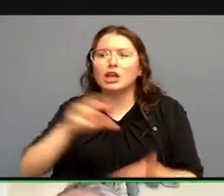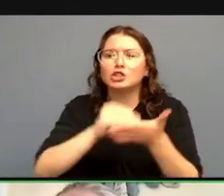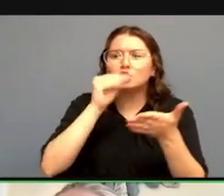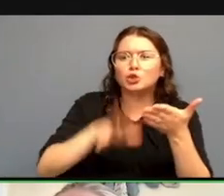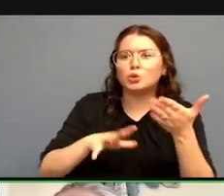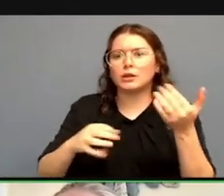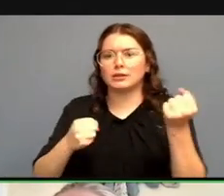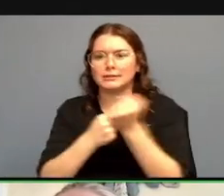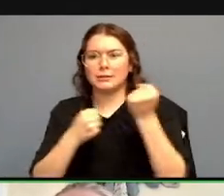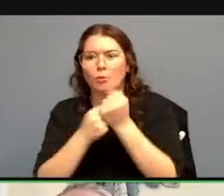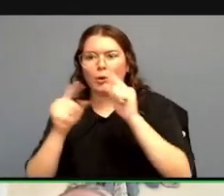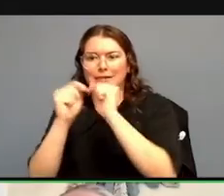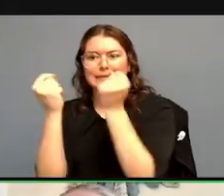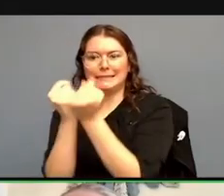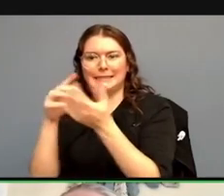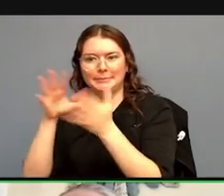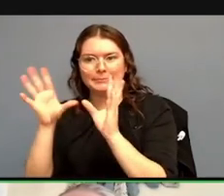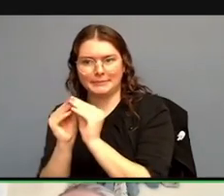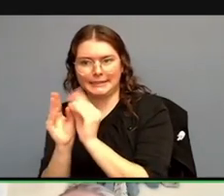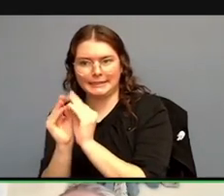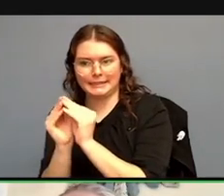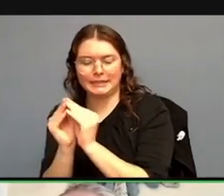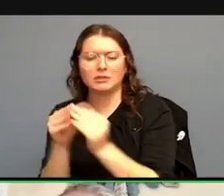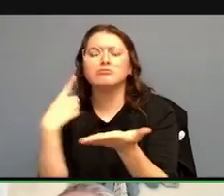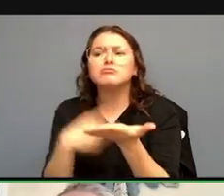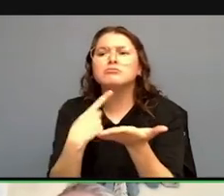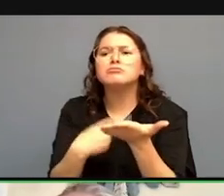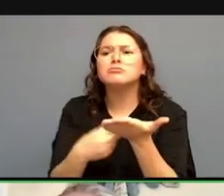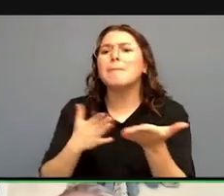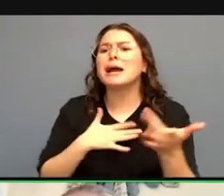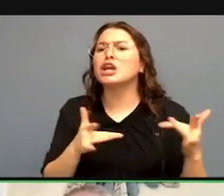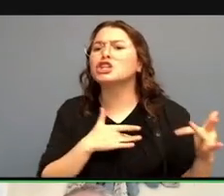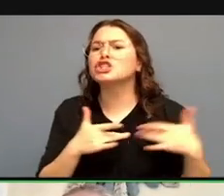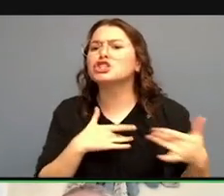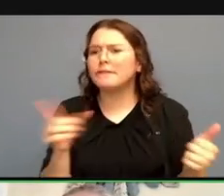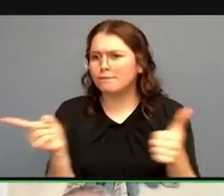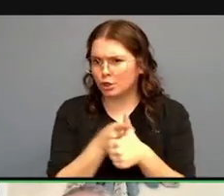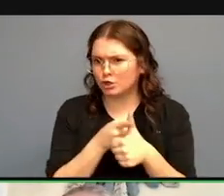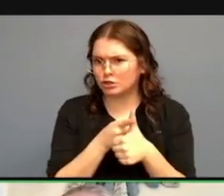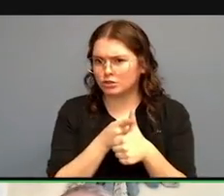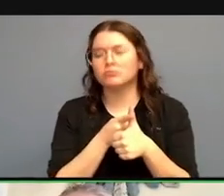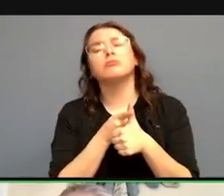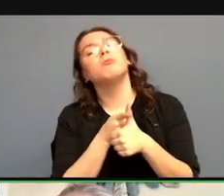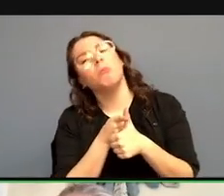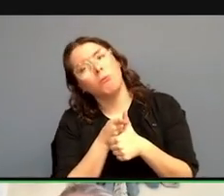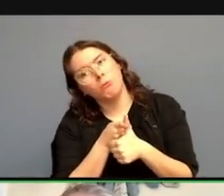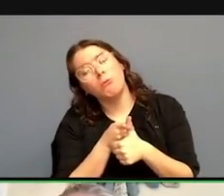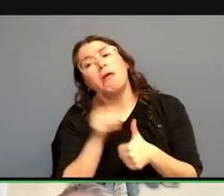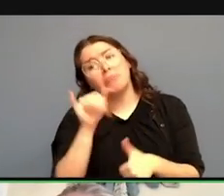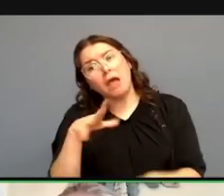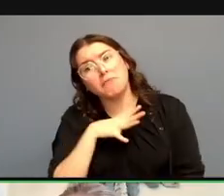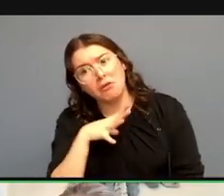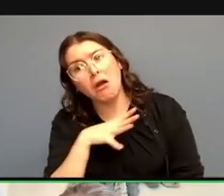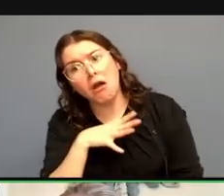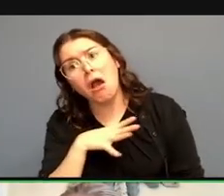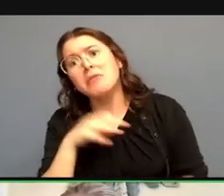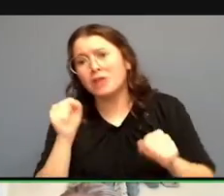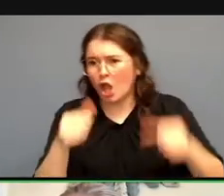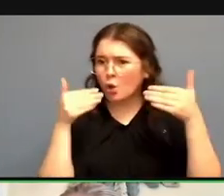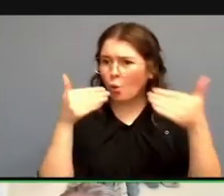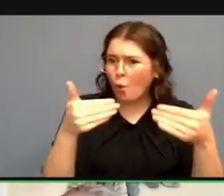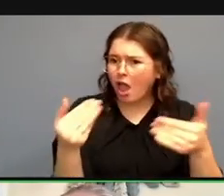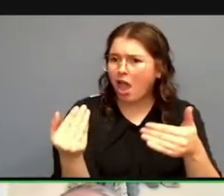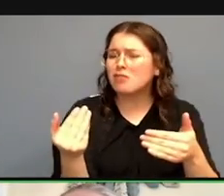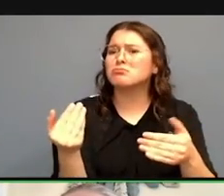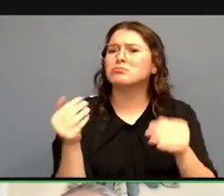support team meeting, and discuss my concerns first. That's fine. You can go to that